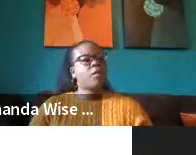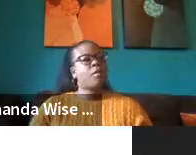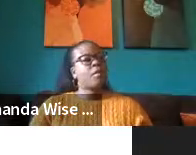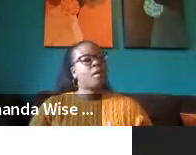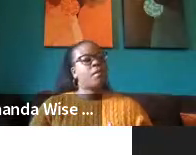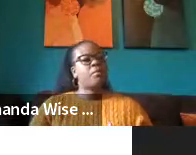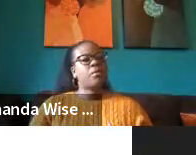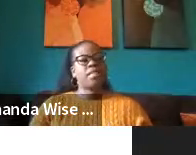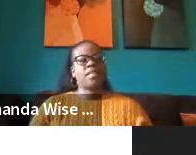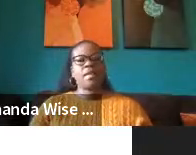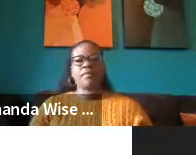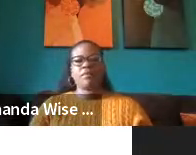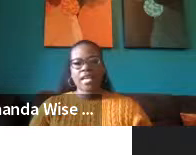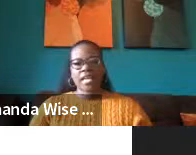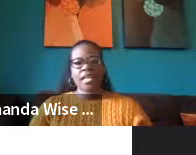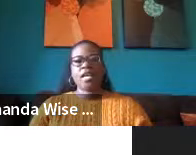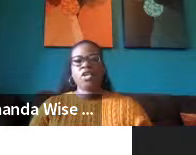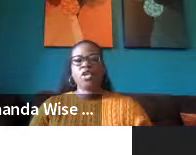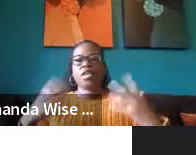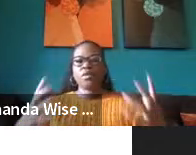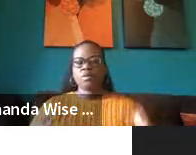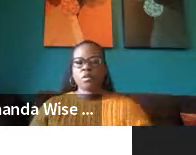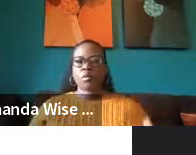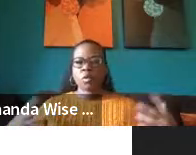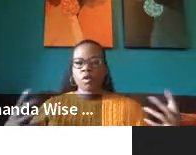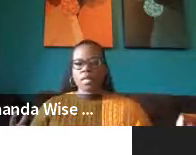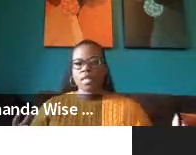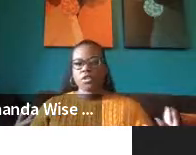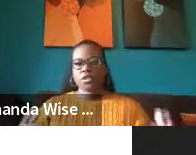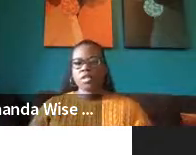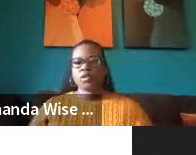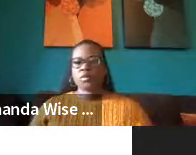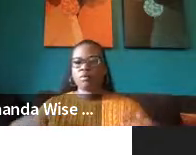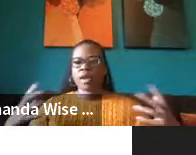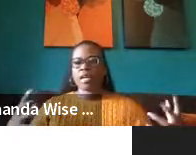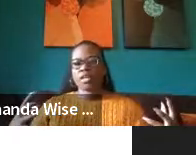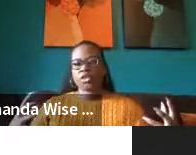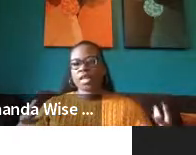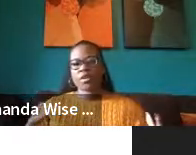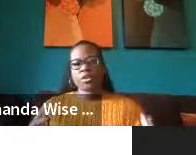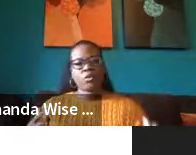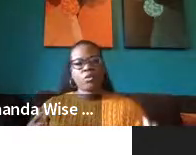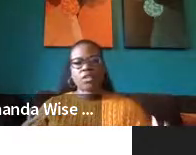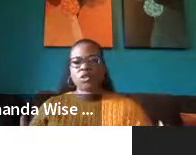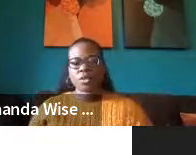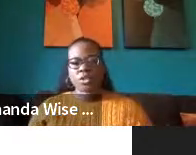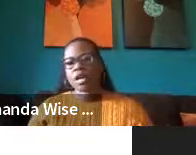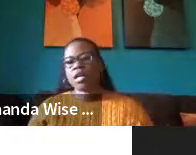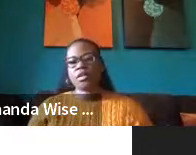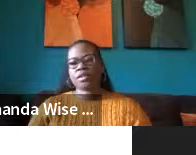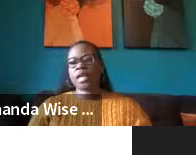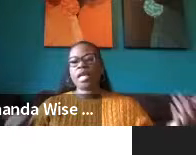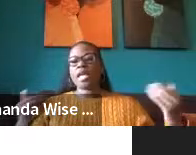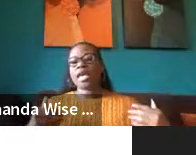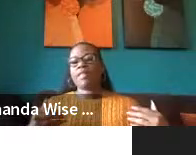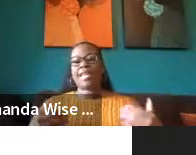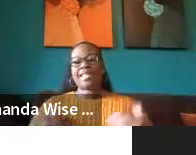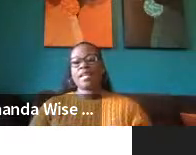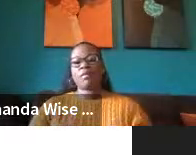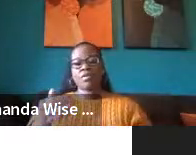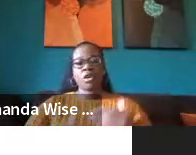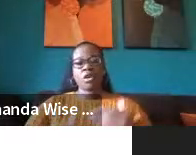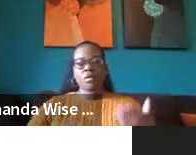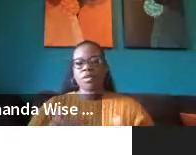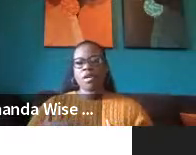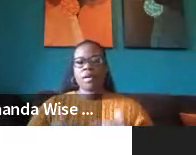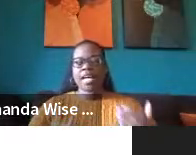hey, if I want my brand to be inviting, you're going to use more warm colors. You're going to use more bright colors. You're not going to use like super dark colors and that's